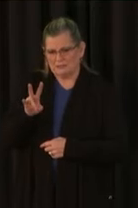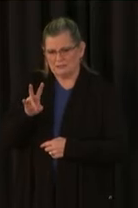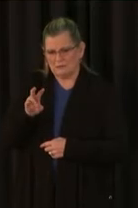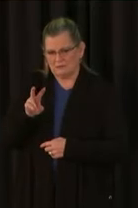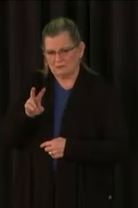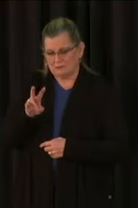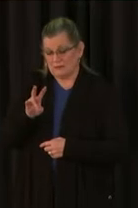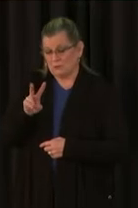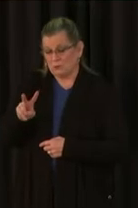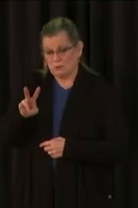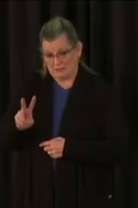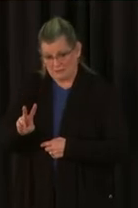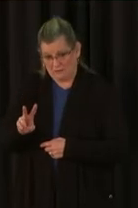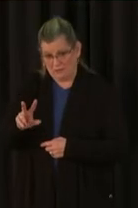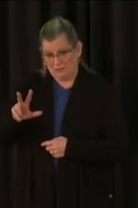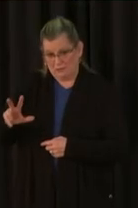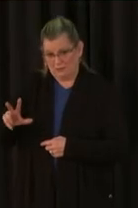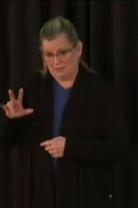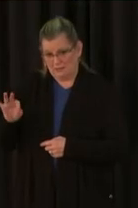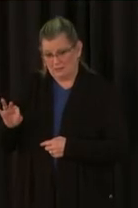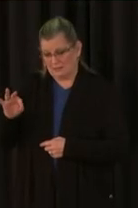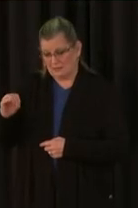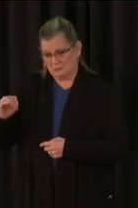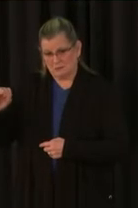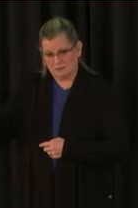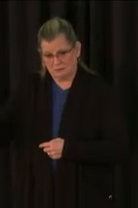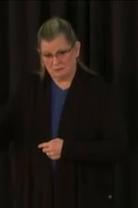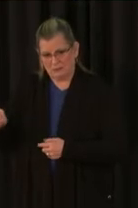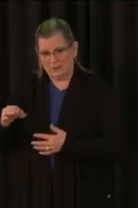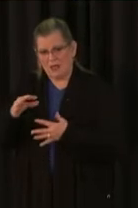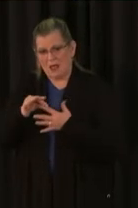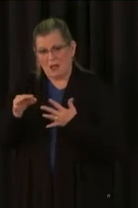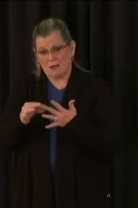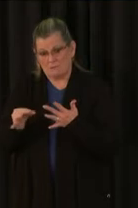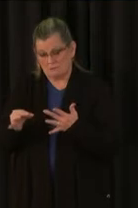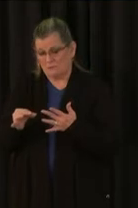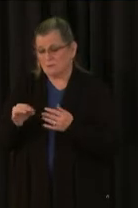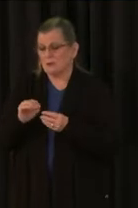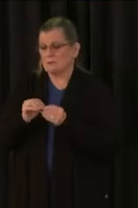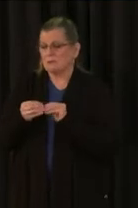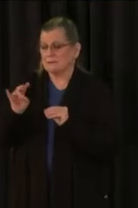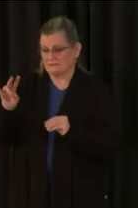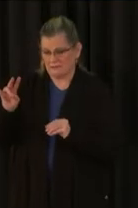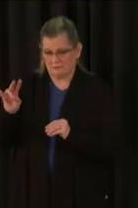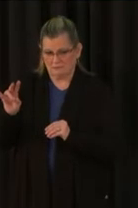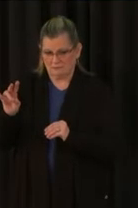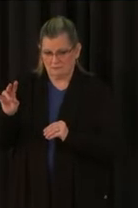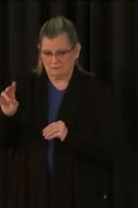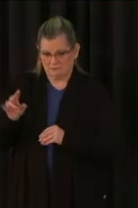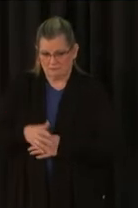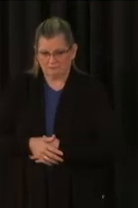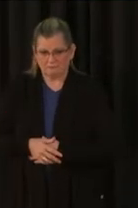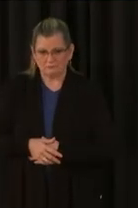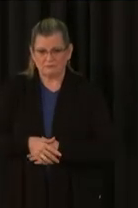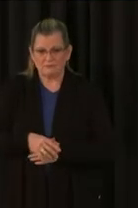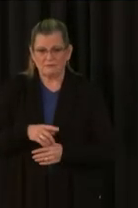202-727-3900, and that's option number 7 on the phone. And you can also reach out to them via email at